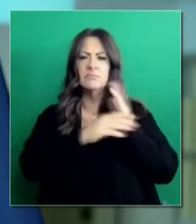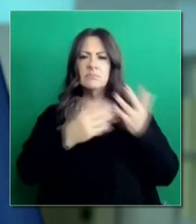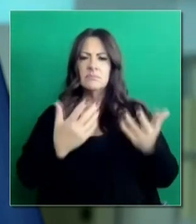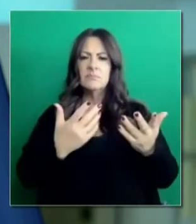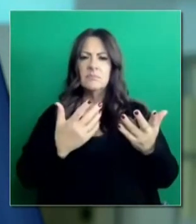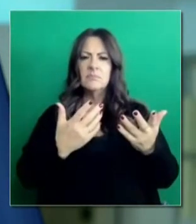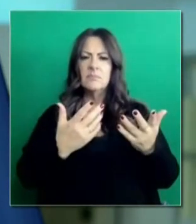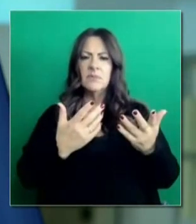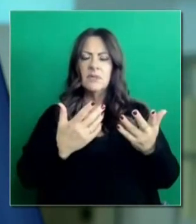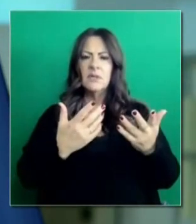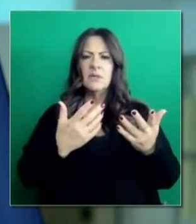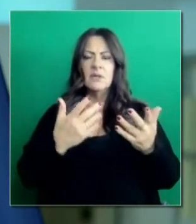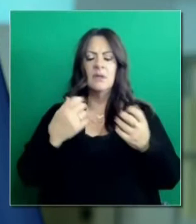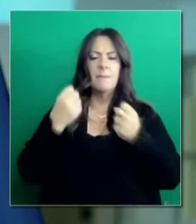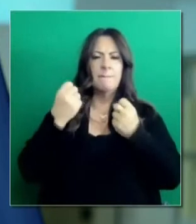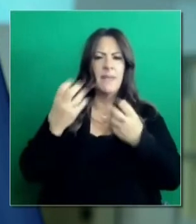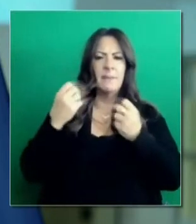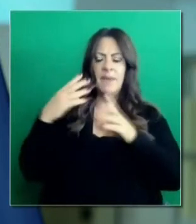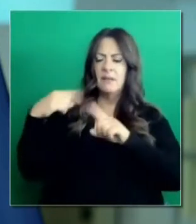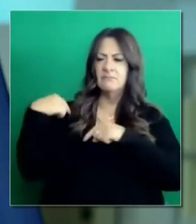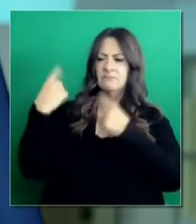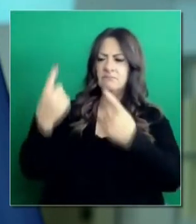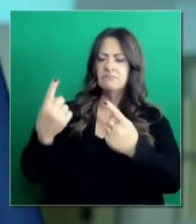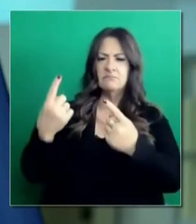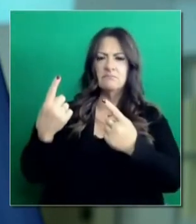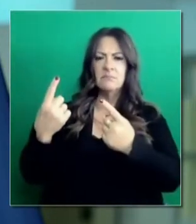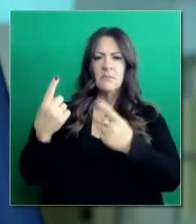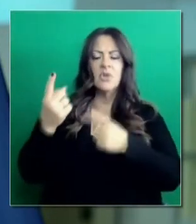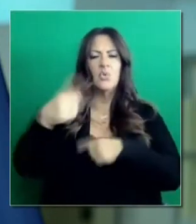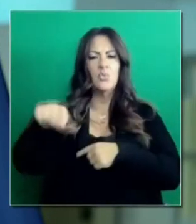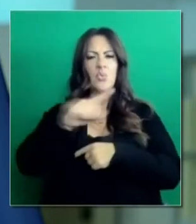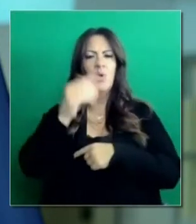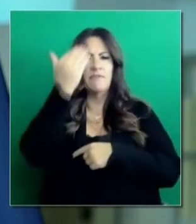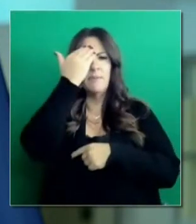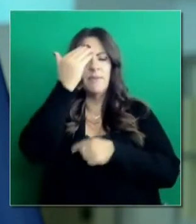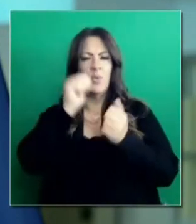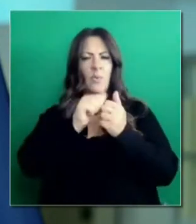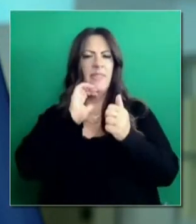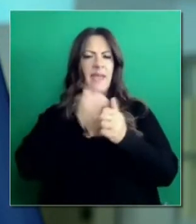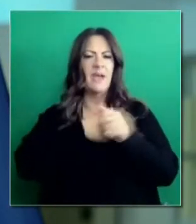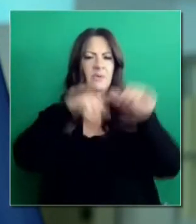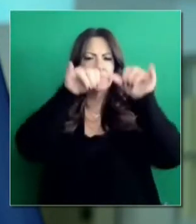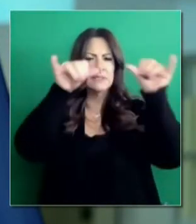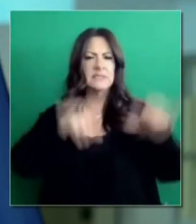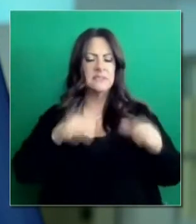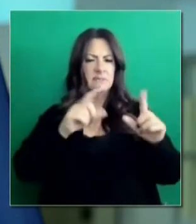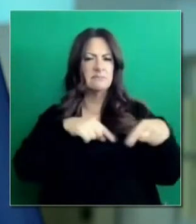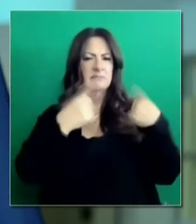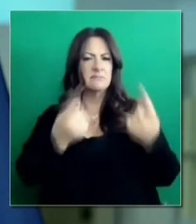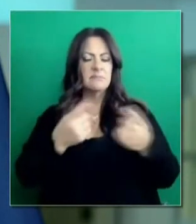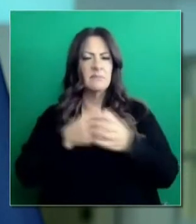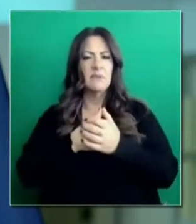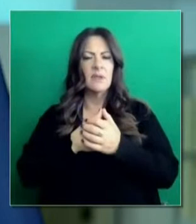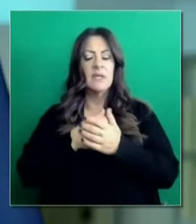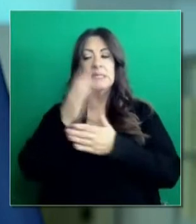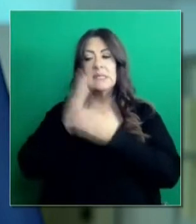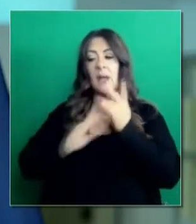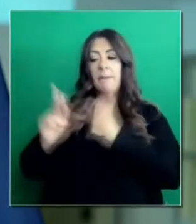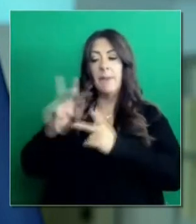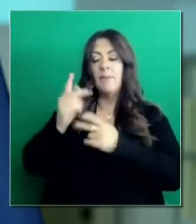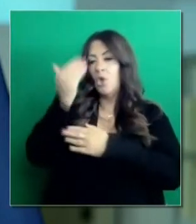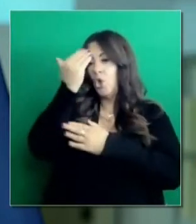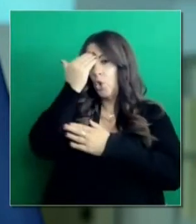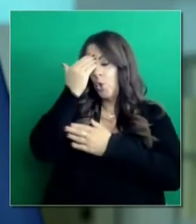weeks now, and data that people should be quite familiar with? But many people were privy to these facts. Many people actually were